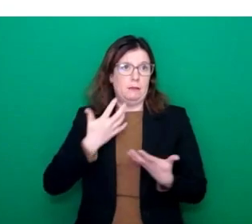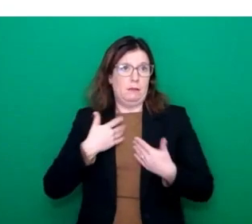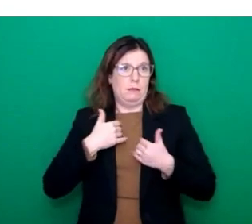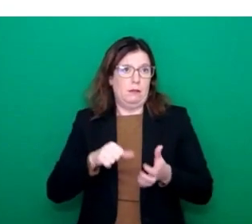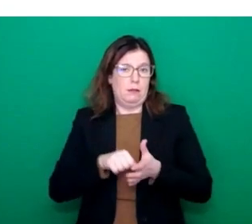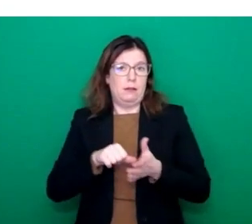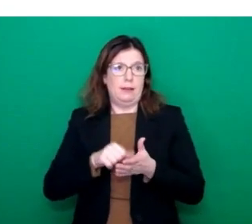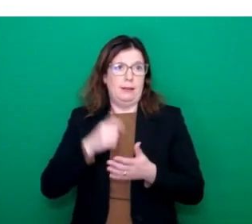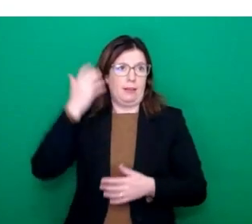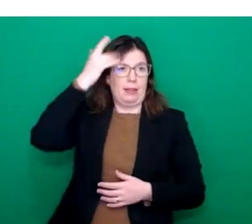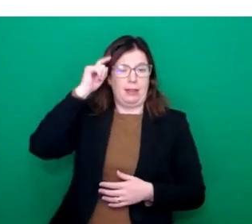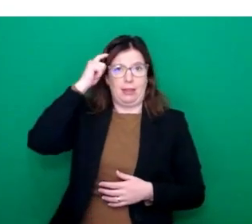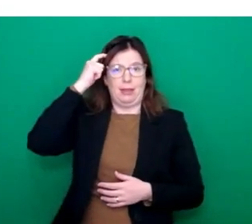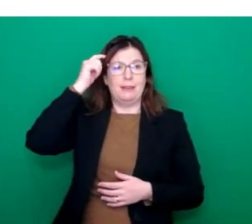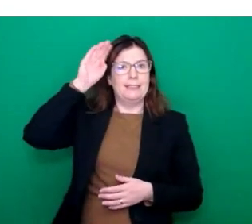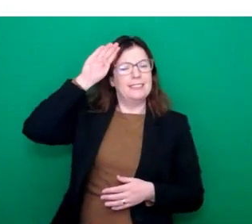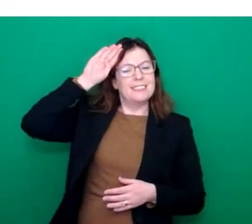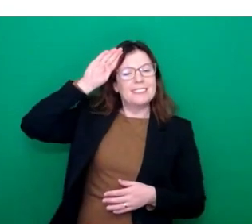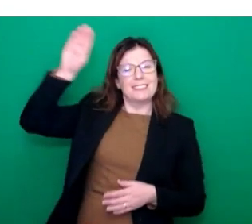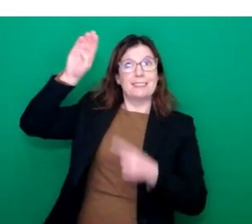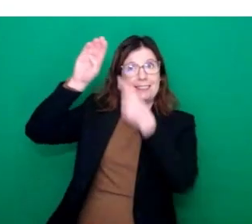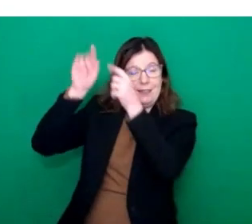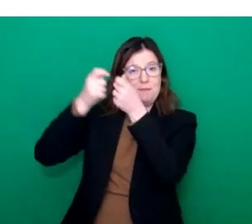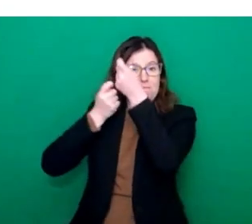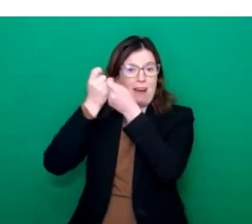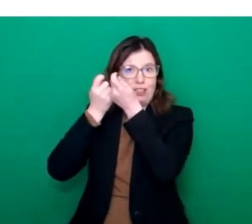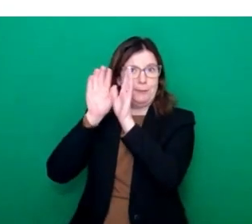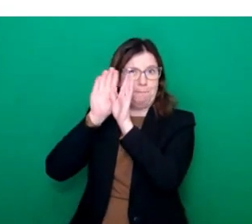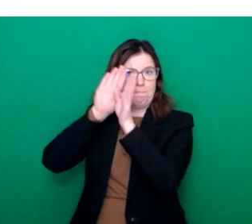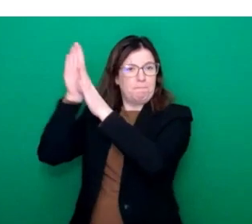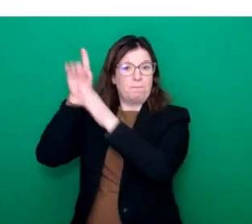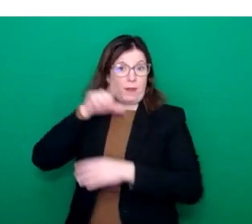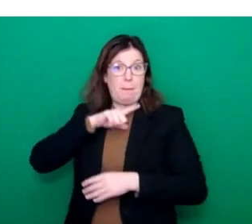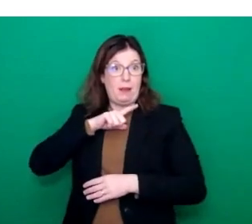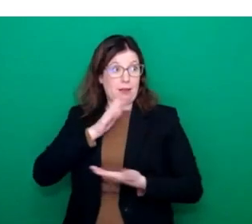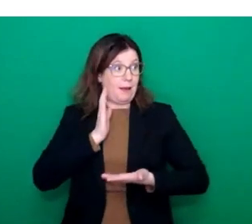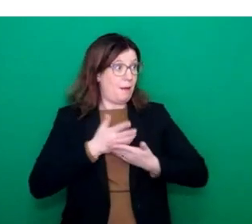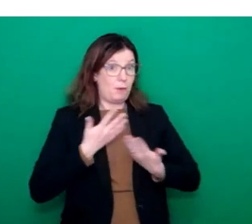park those and manage that and deal with those hypothetical worries.